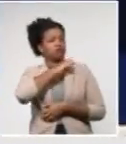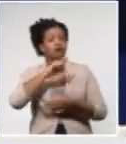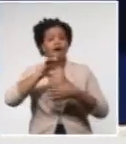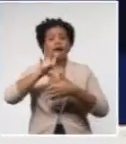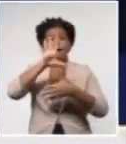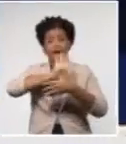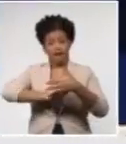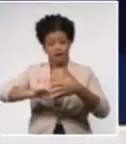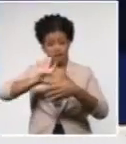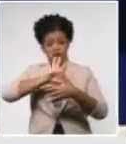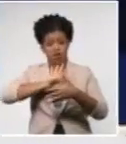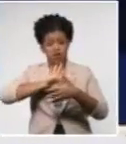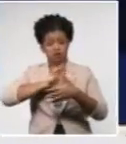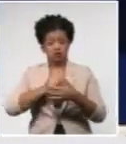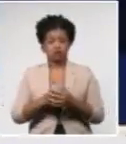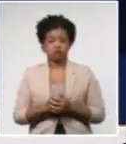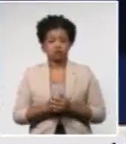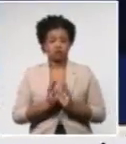and it's really